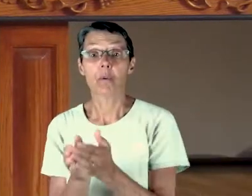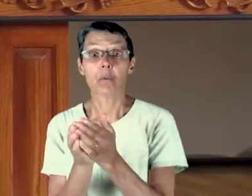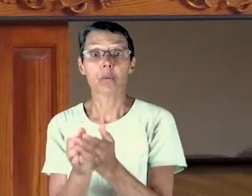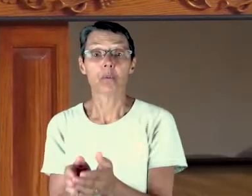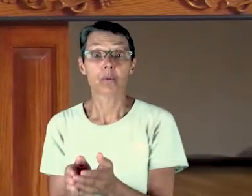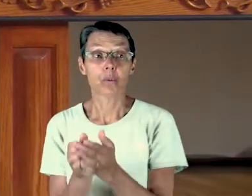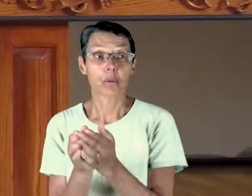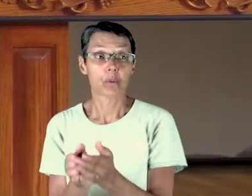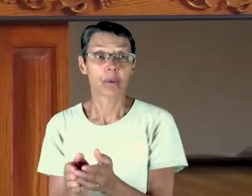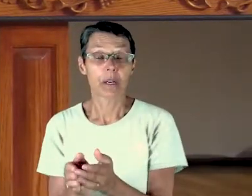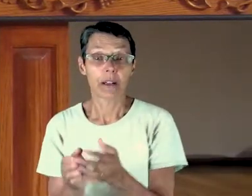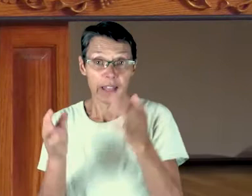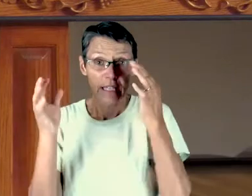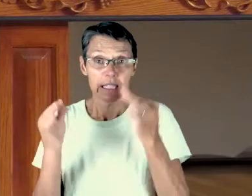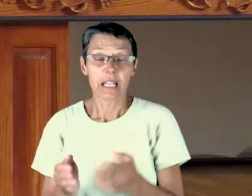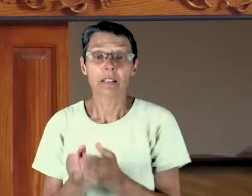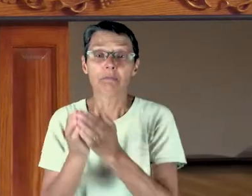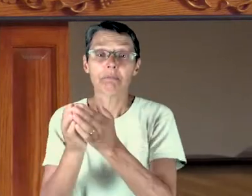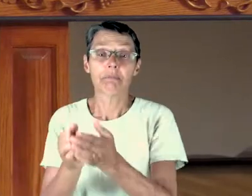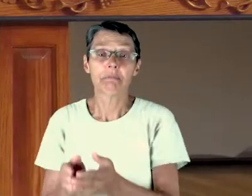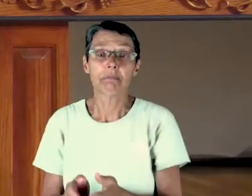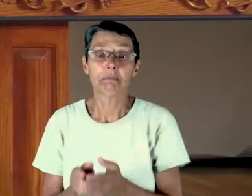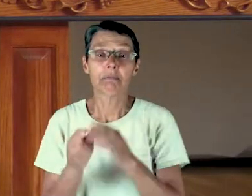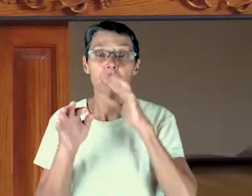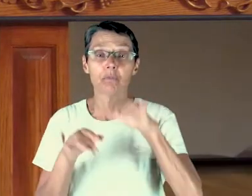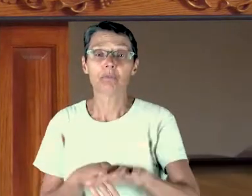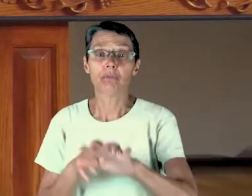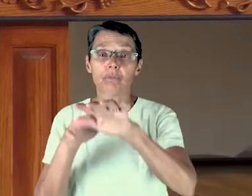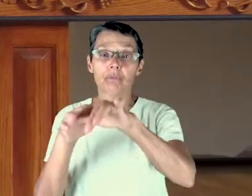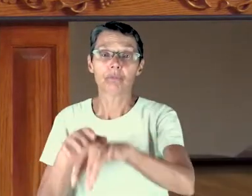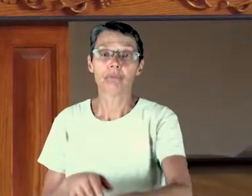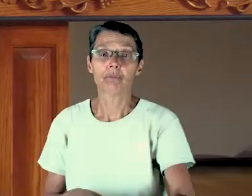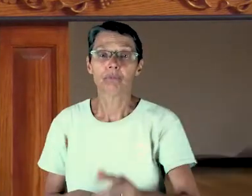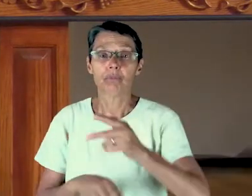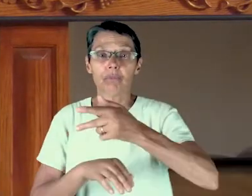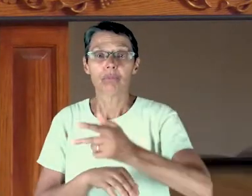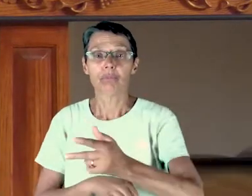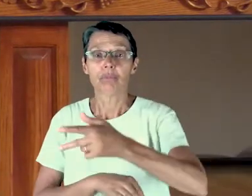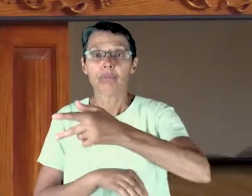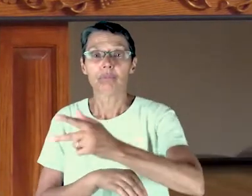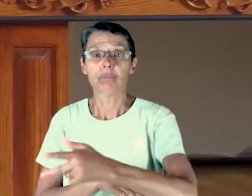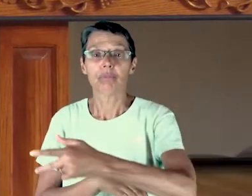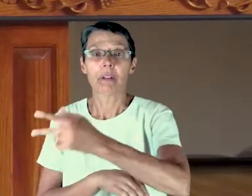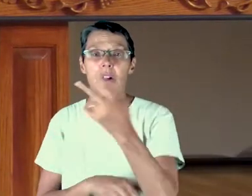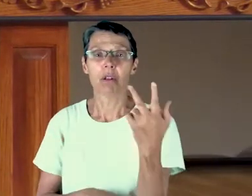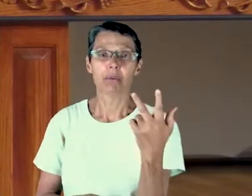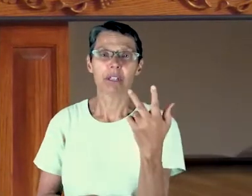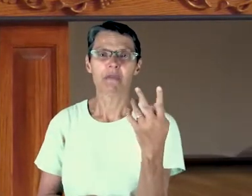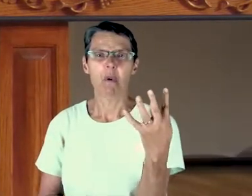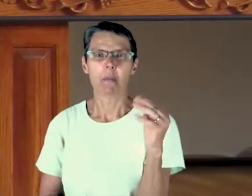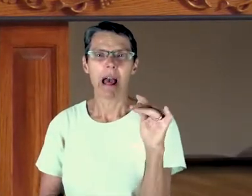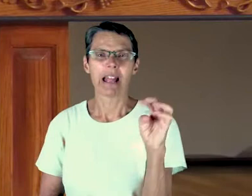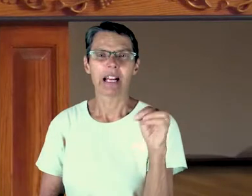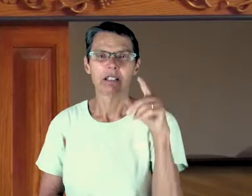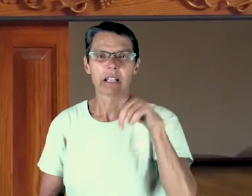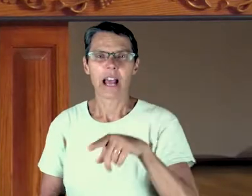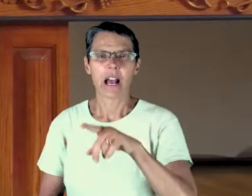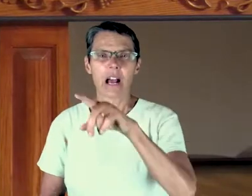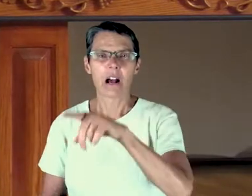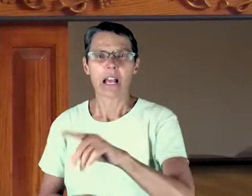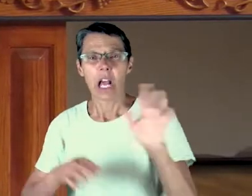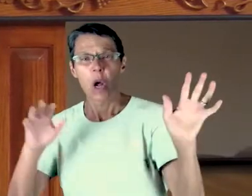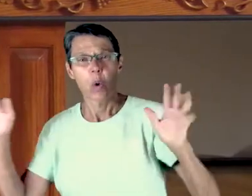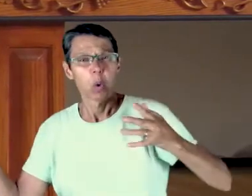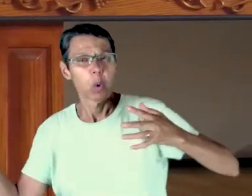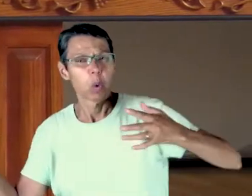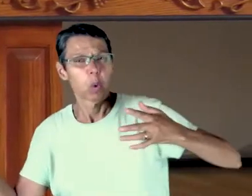water, and they decide to go across the sea again. And they're about 3 or 4 miles out, is what John's Gospel says, and a big windstorm